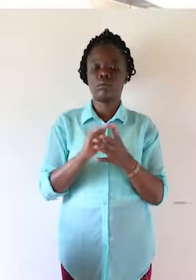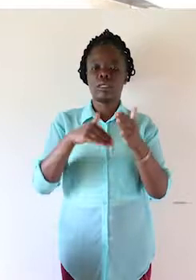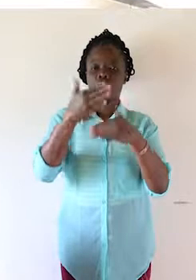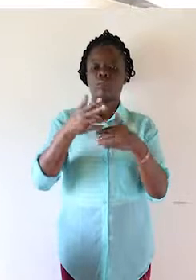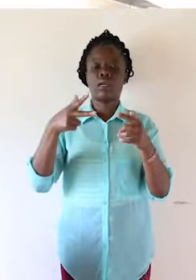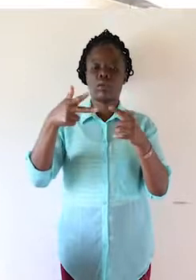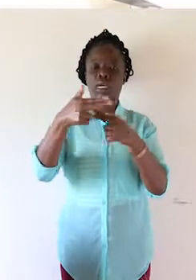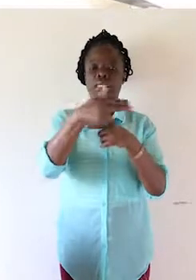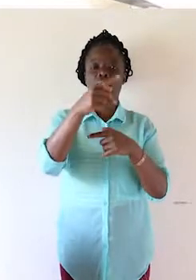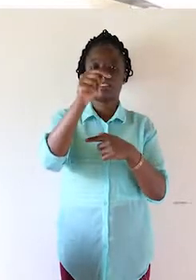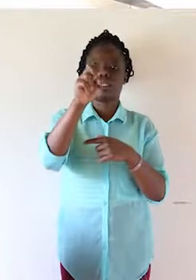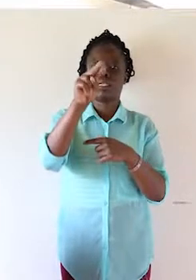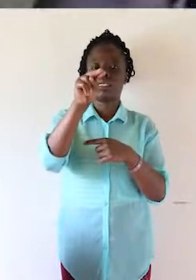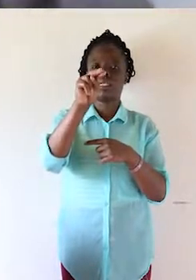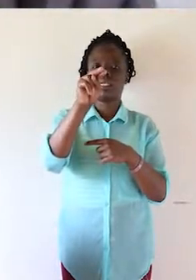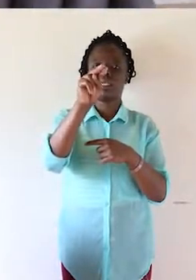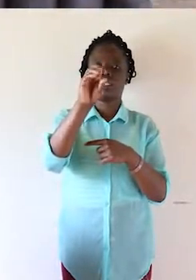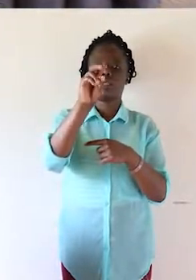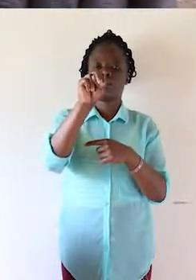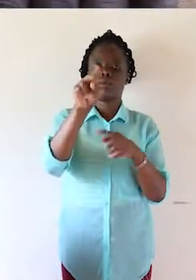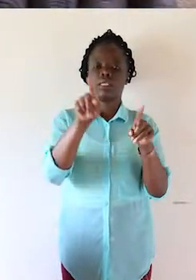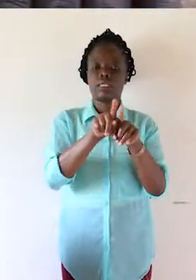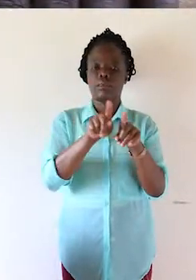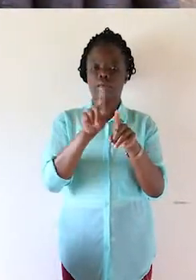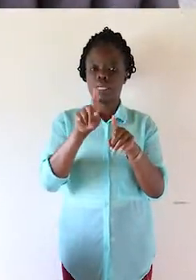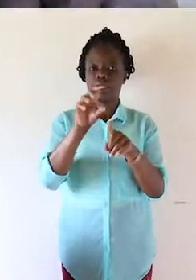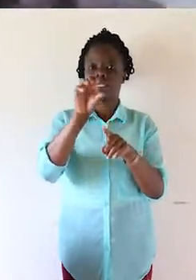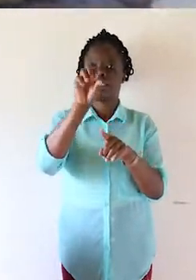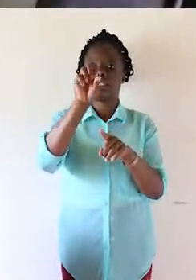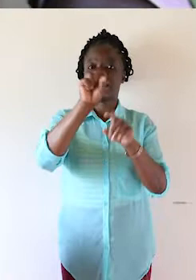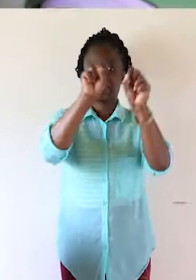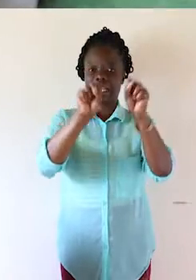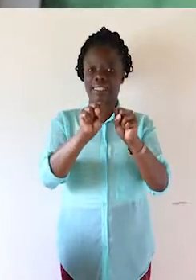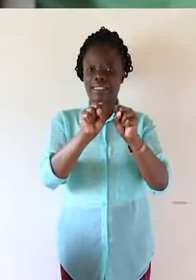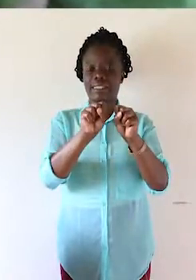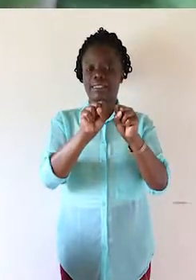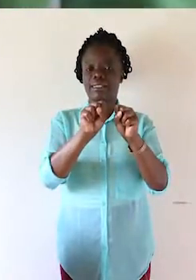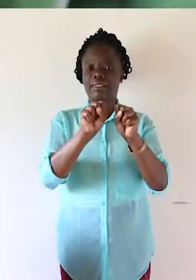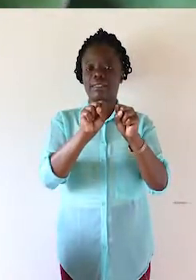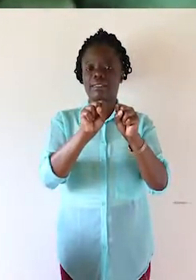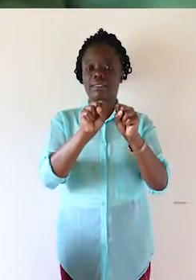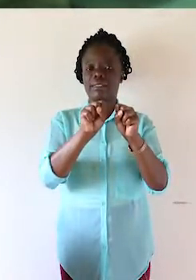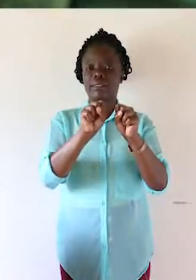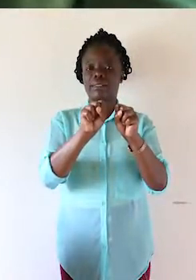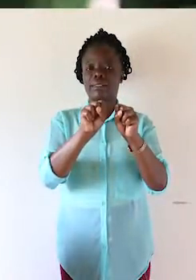So after cutting the tenon like this, these sides,